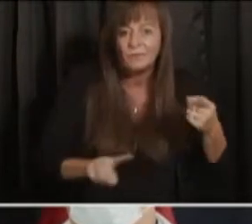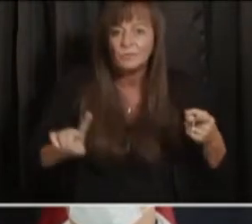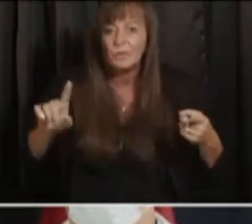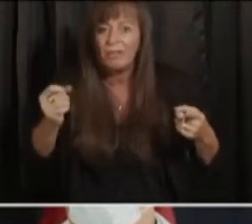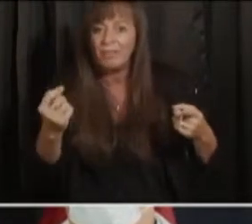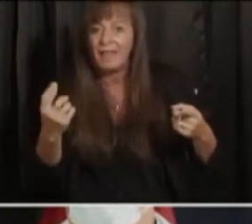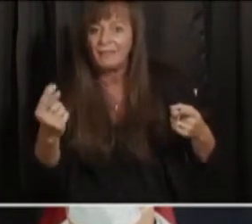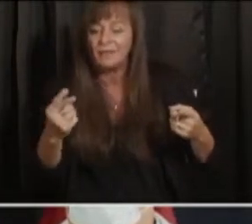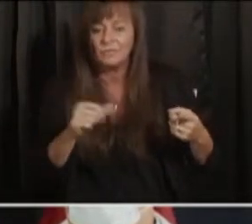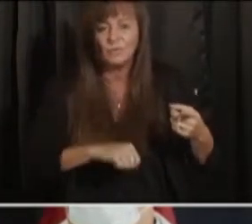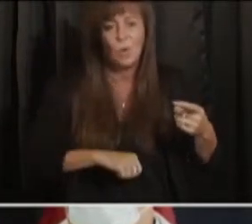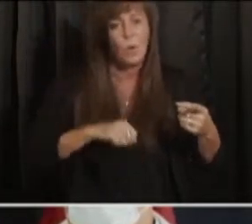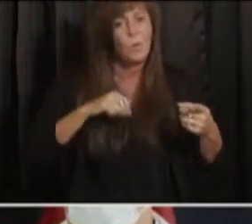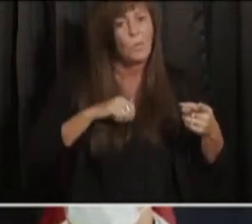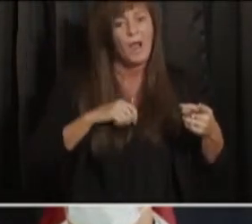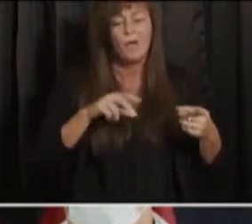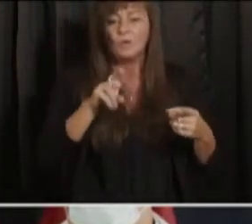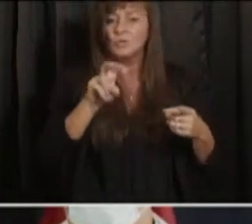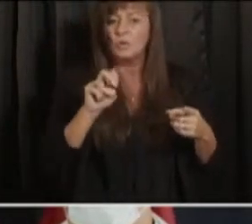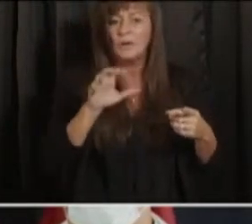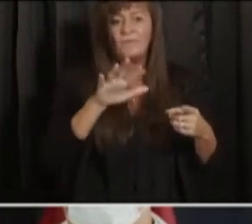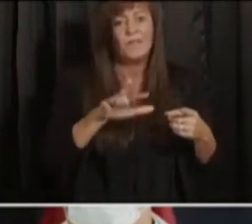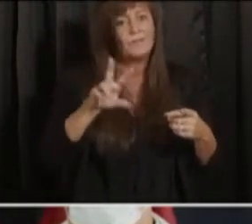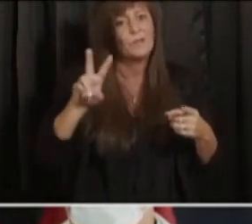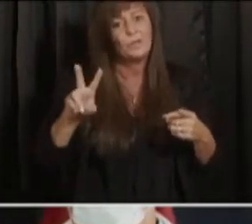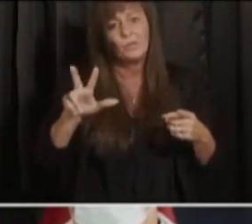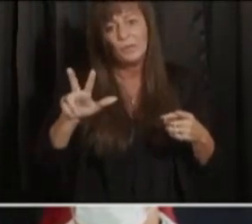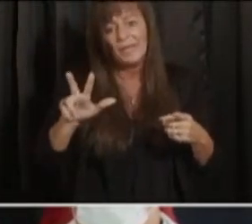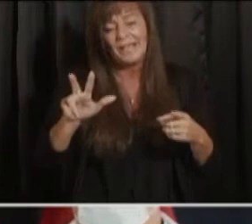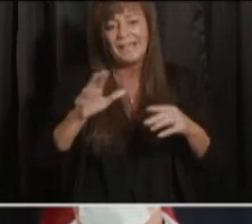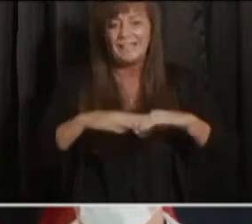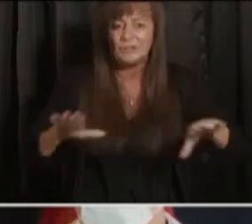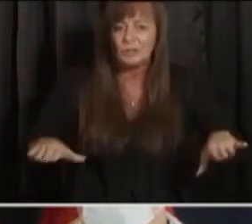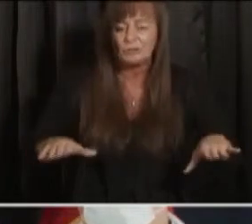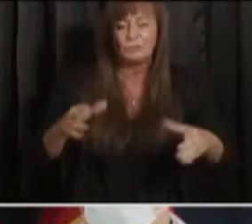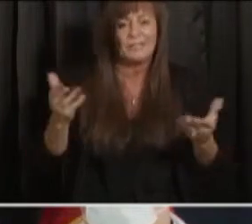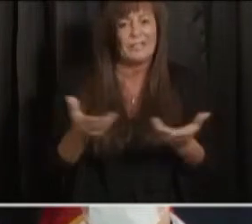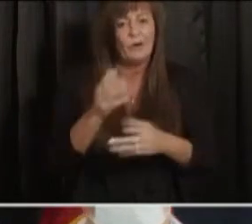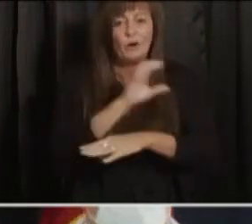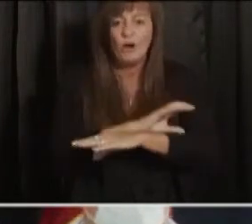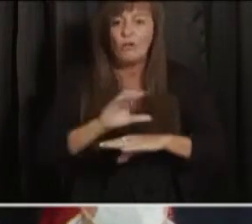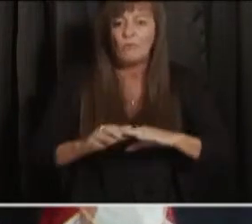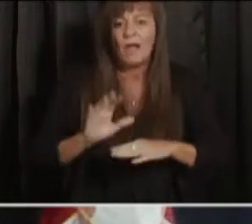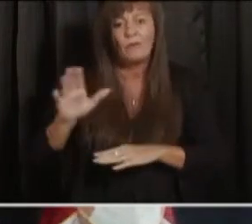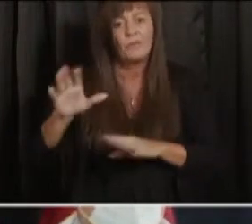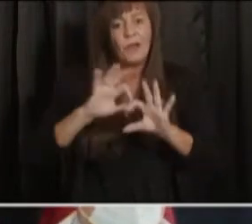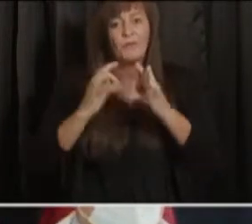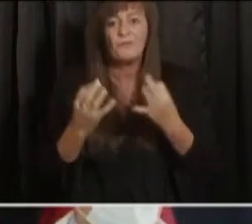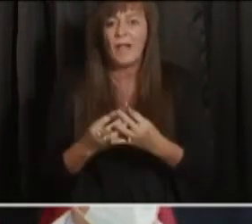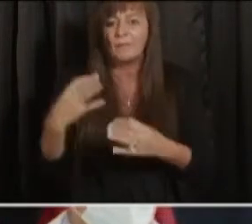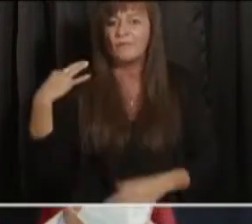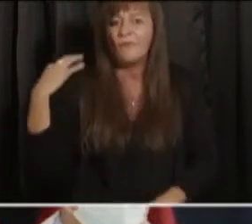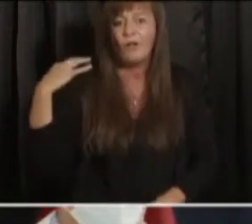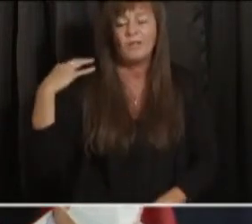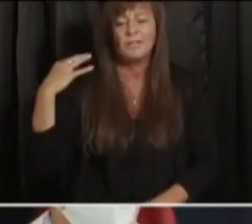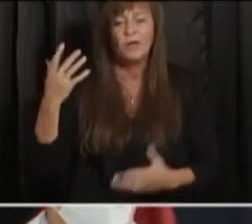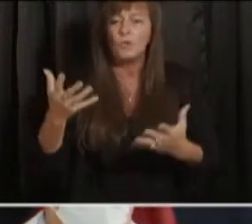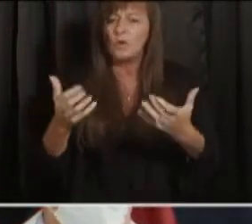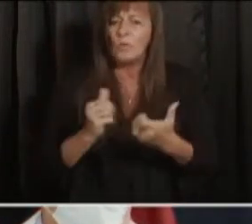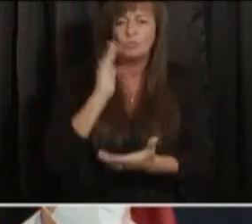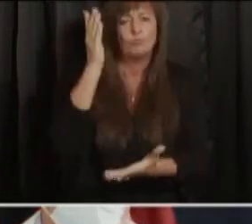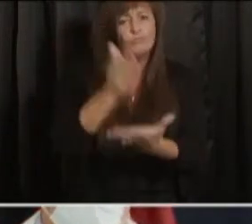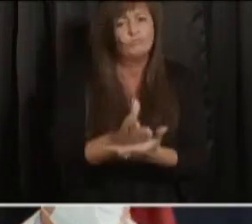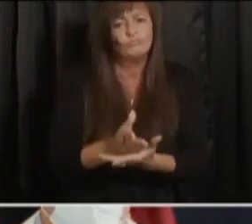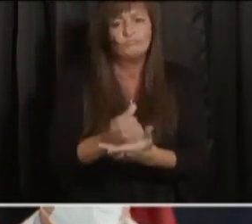of the 253 kids in Colorado and their families who stepped up and said, I want to do my part to end the pandemic and